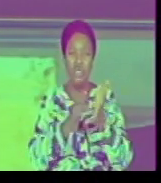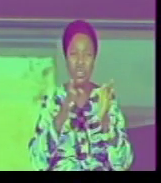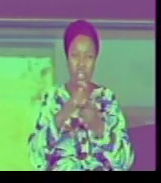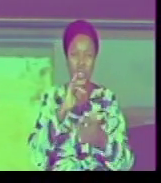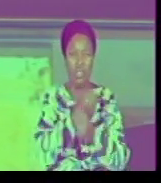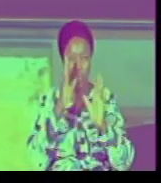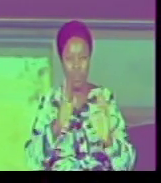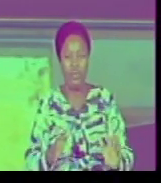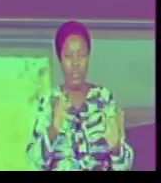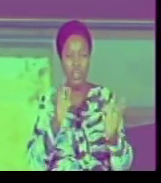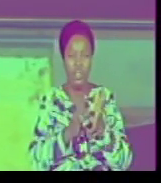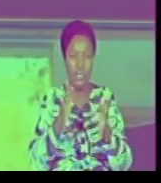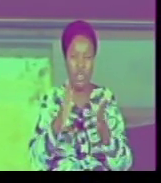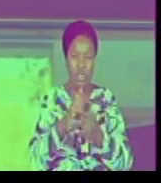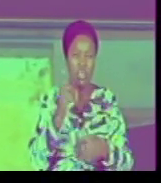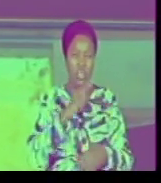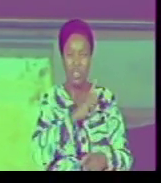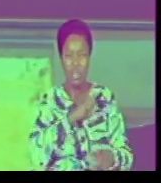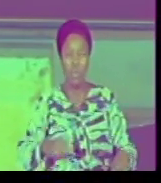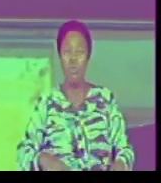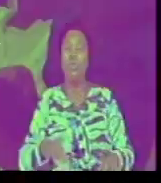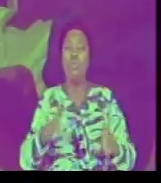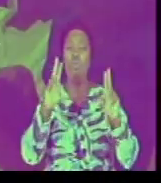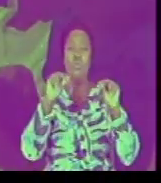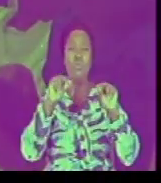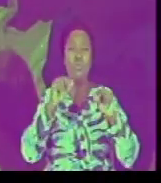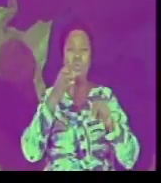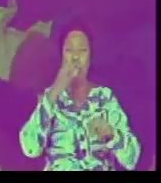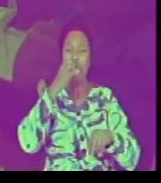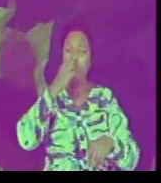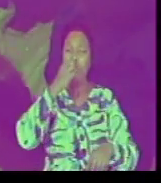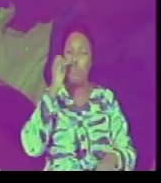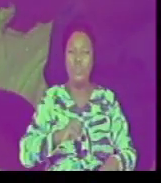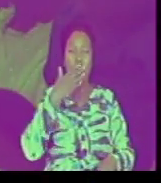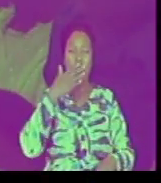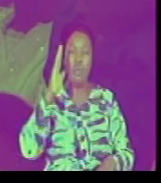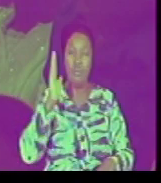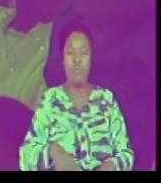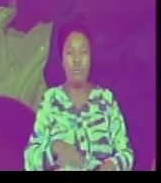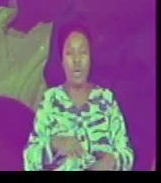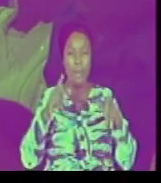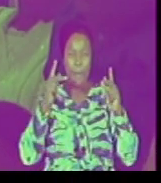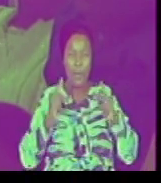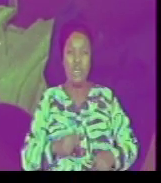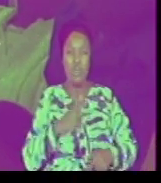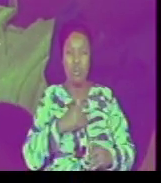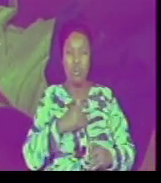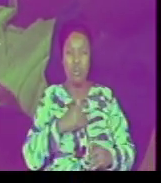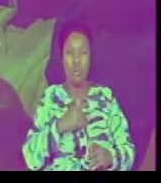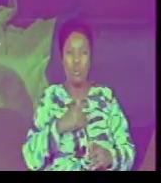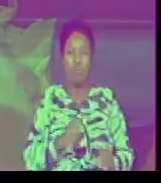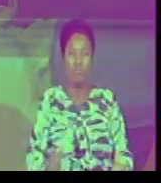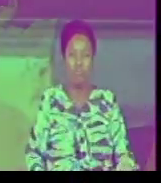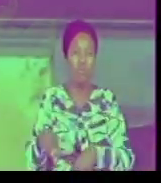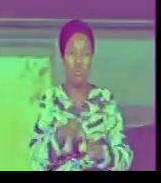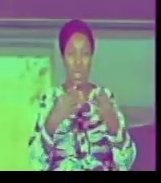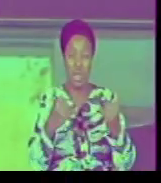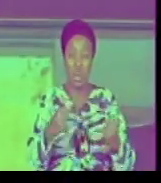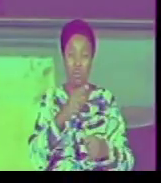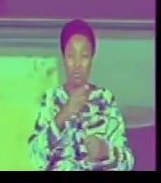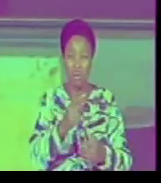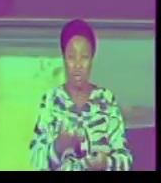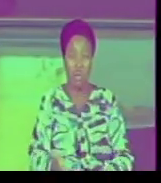No evil personality will meet you on the way. Now you can rise up in that bus